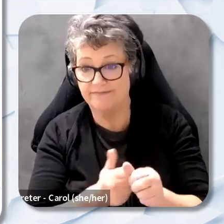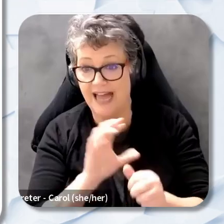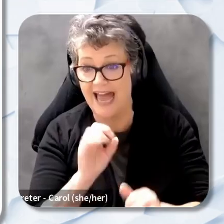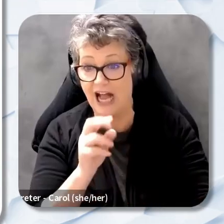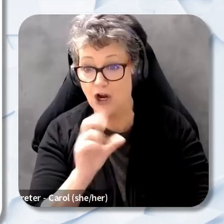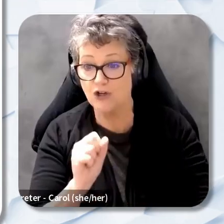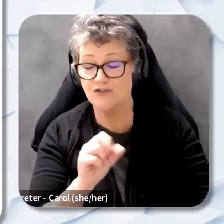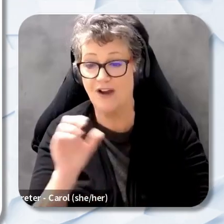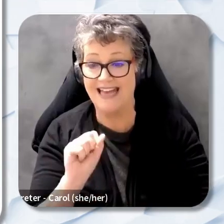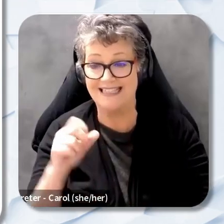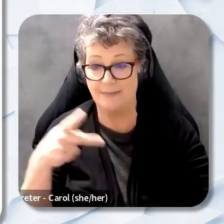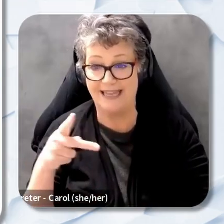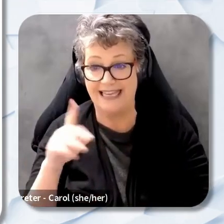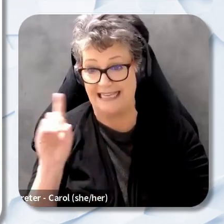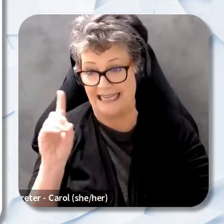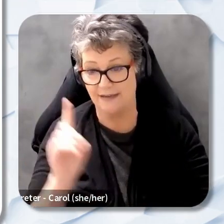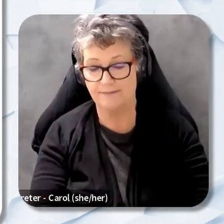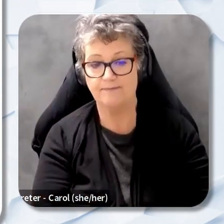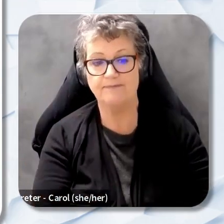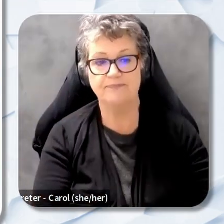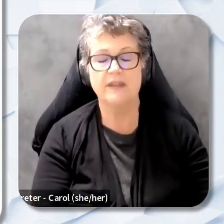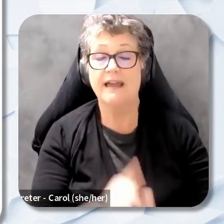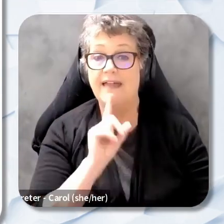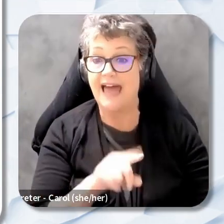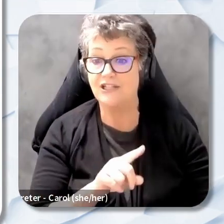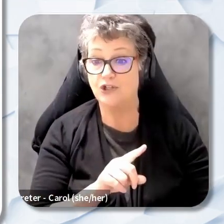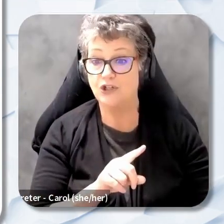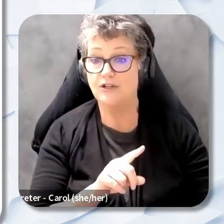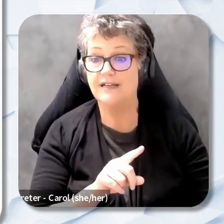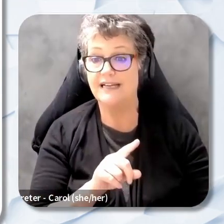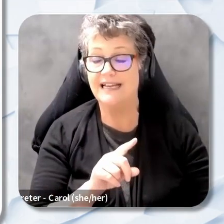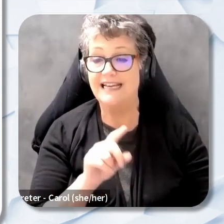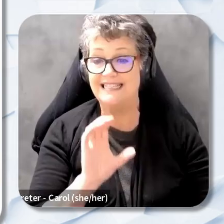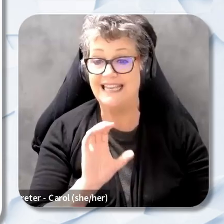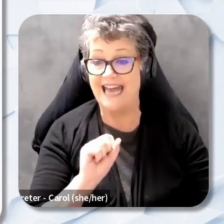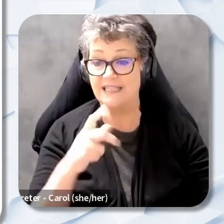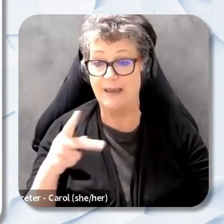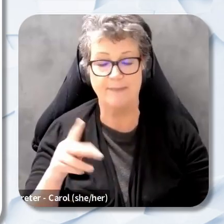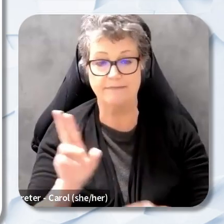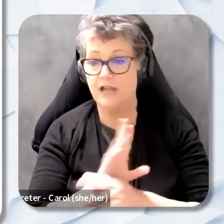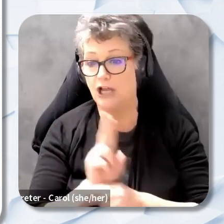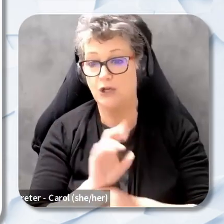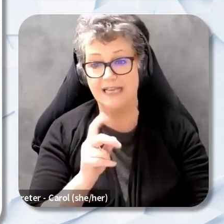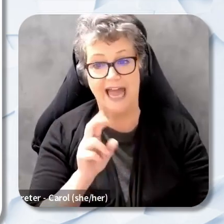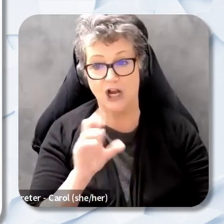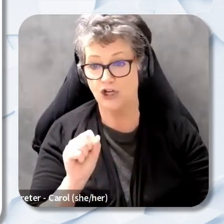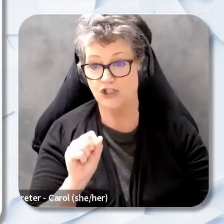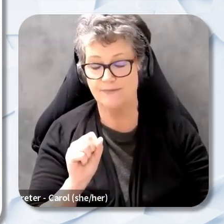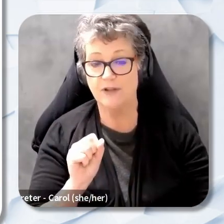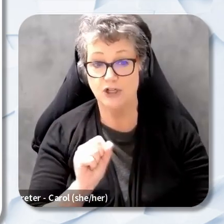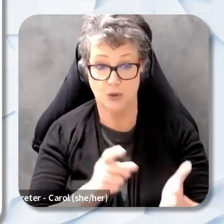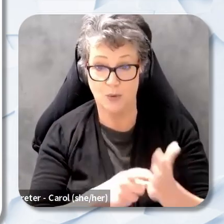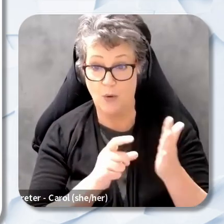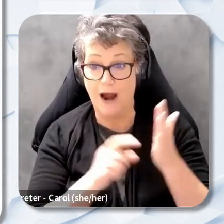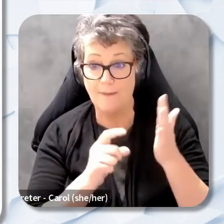for SPD? The answer to that is CSPP is no longer using ECHRS, so the